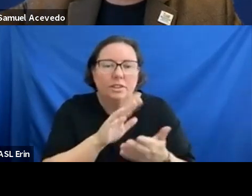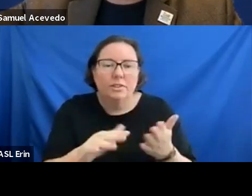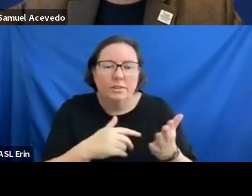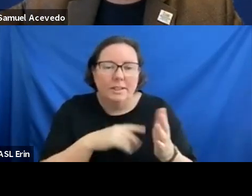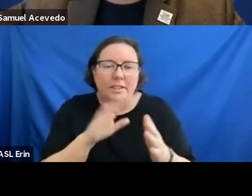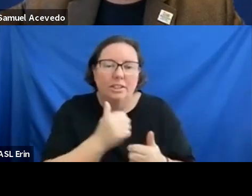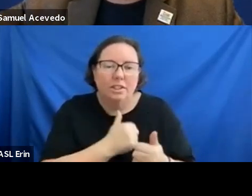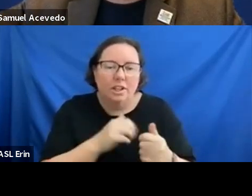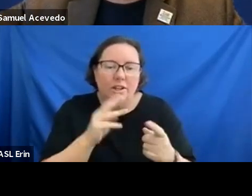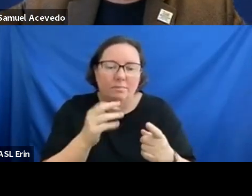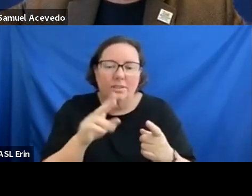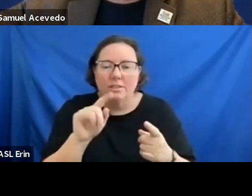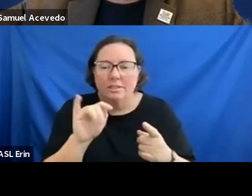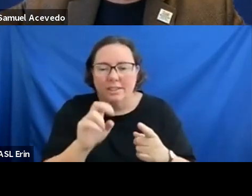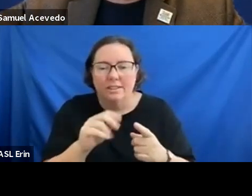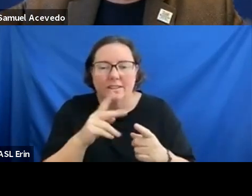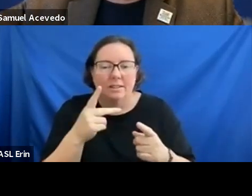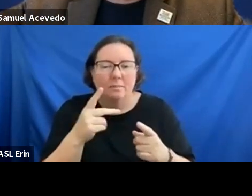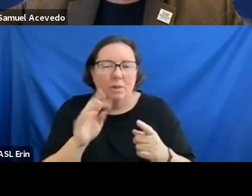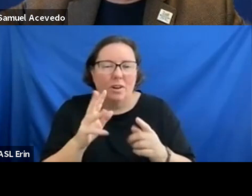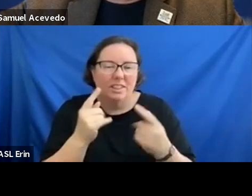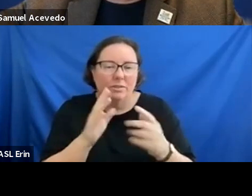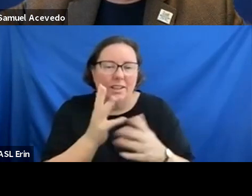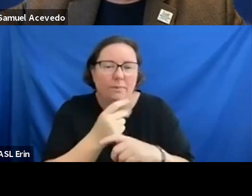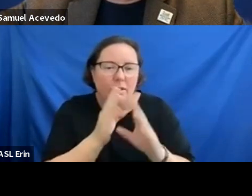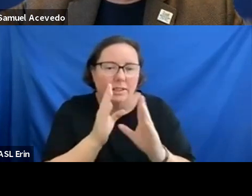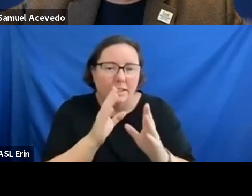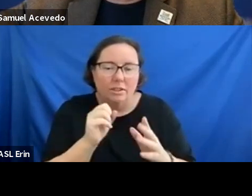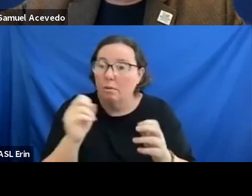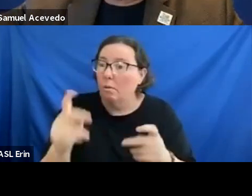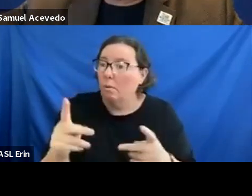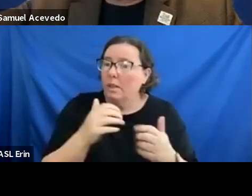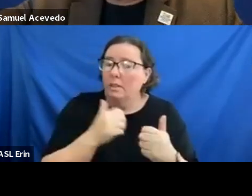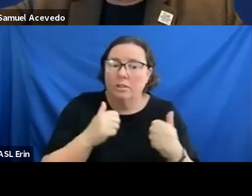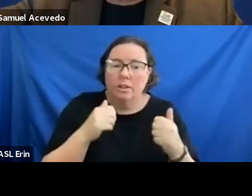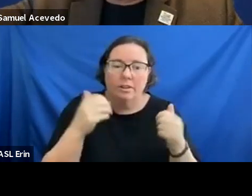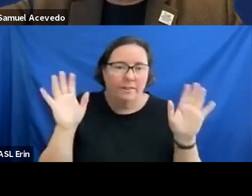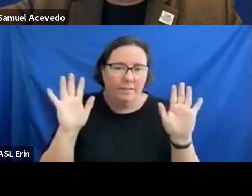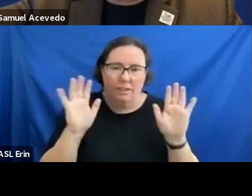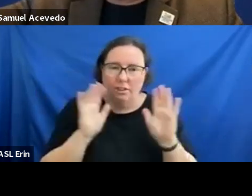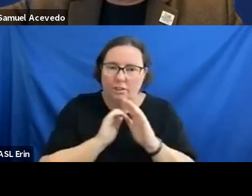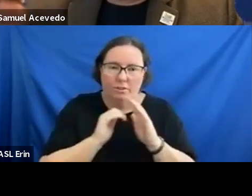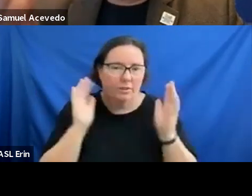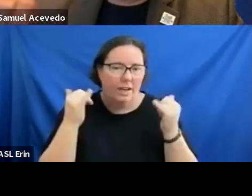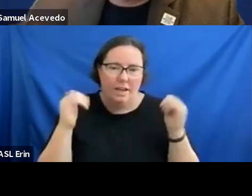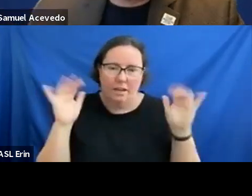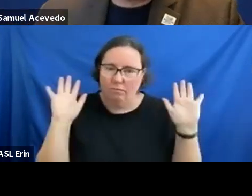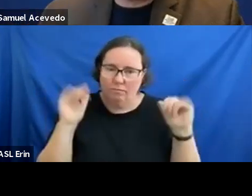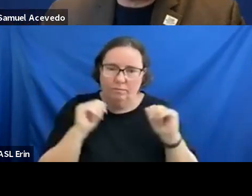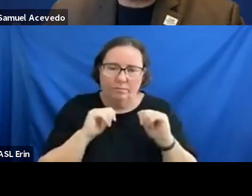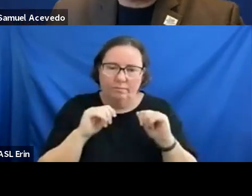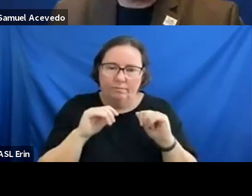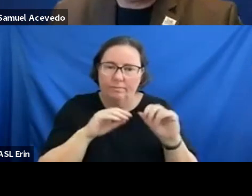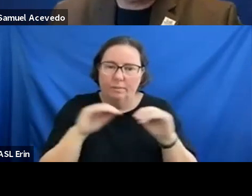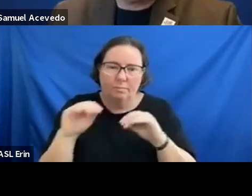Chen. Ms. Parvex is trying to get your attention. Okay, I will finish right now. We moving